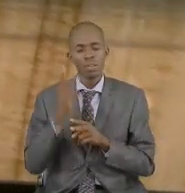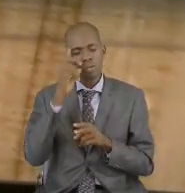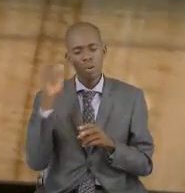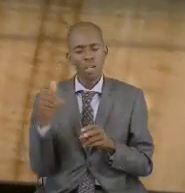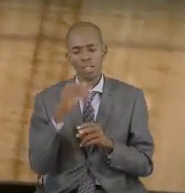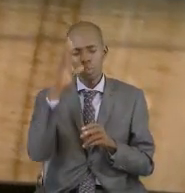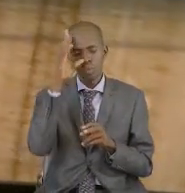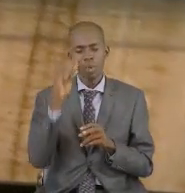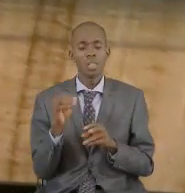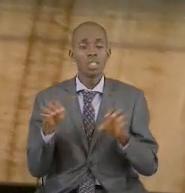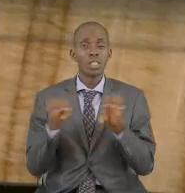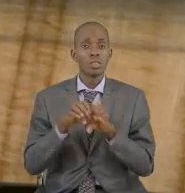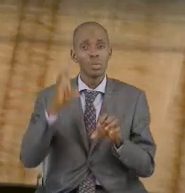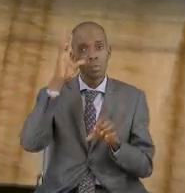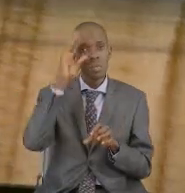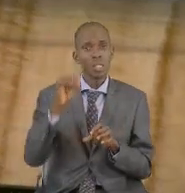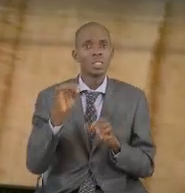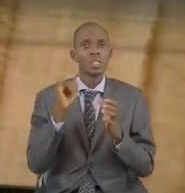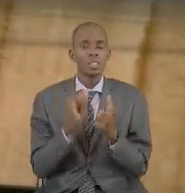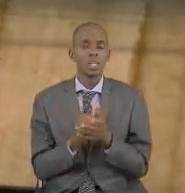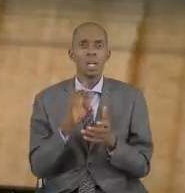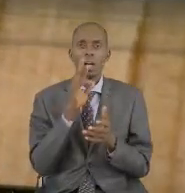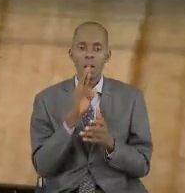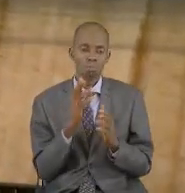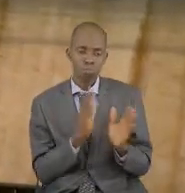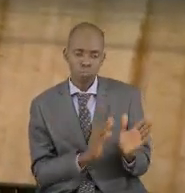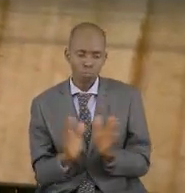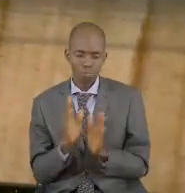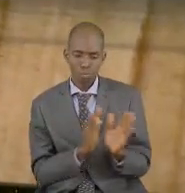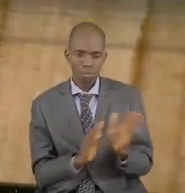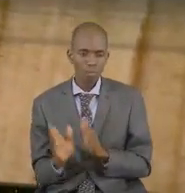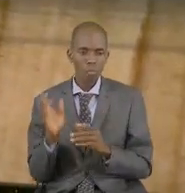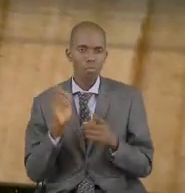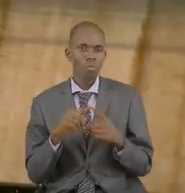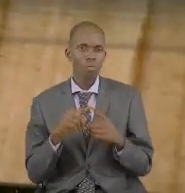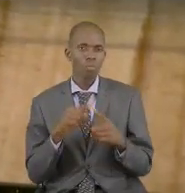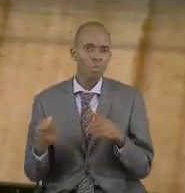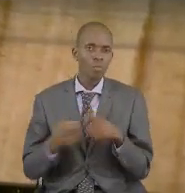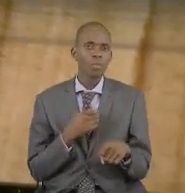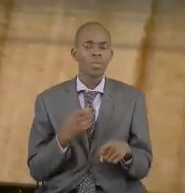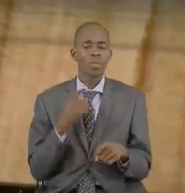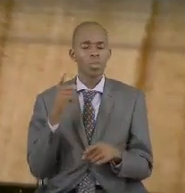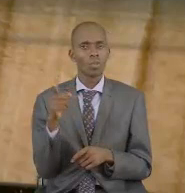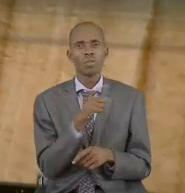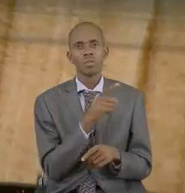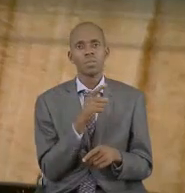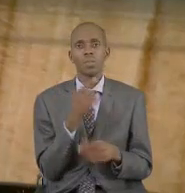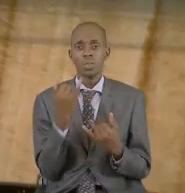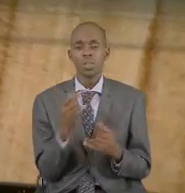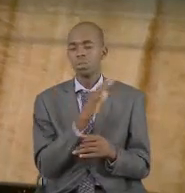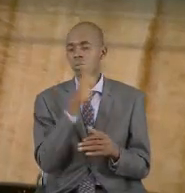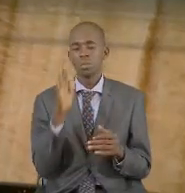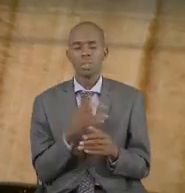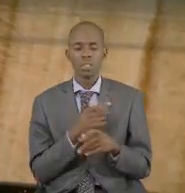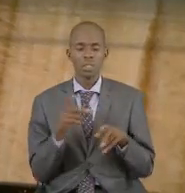even men that are plotting and planning to persecute and crucify you, neither carest thou